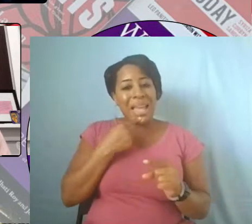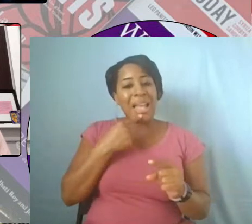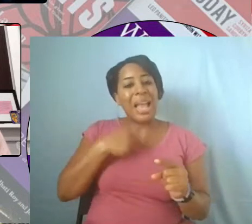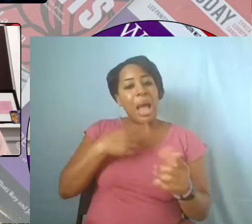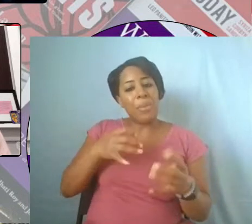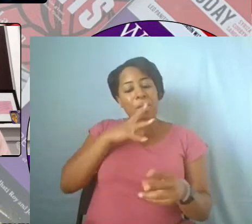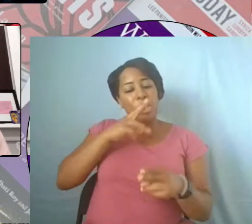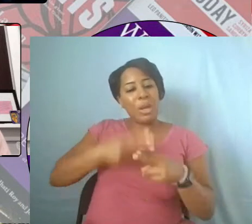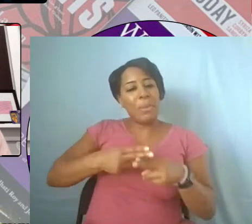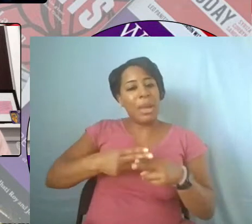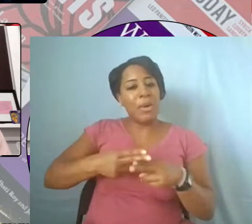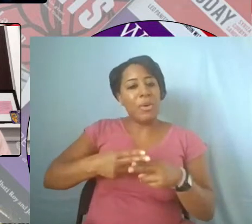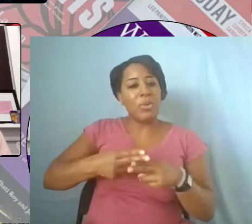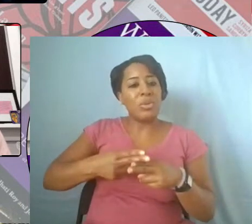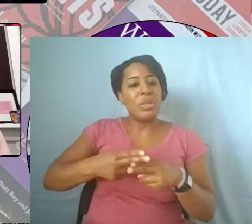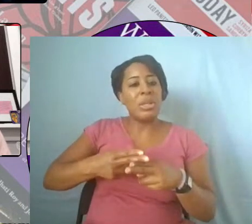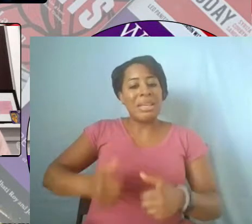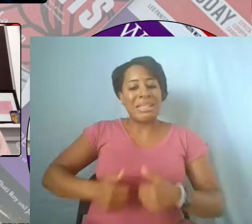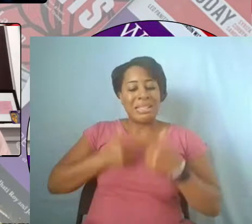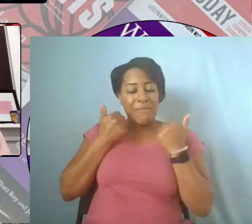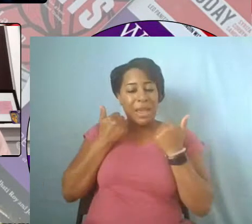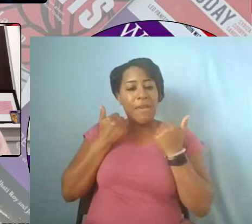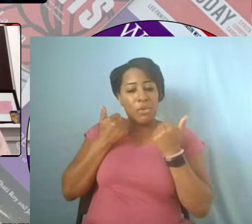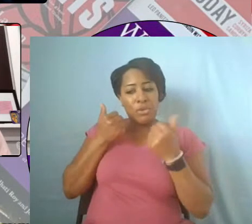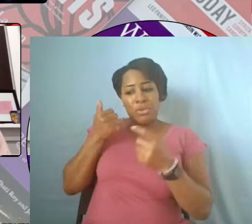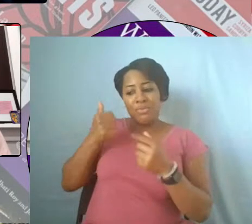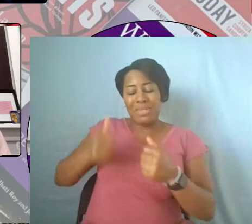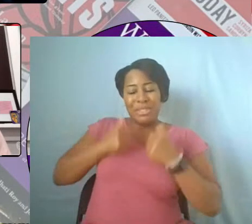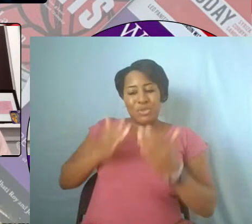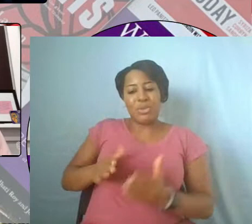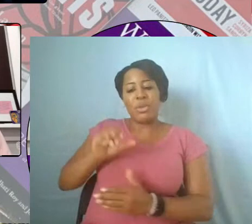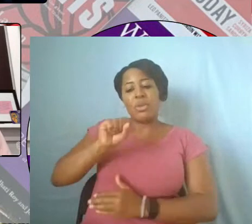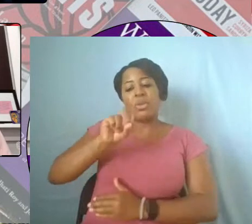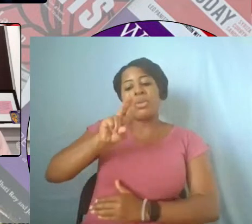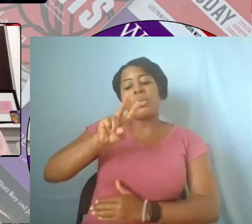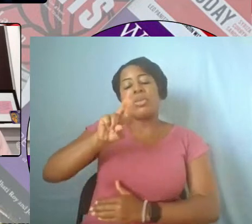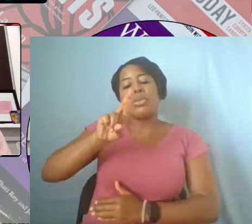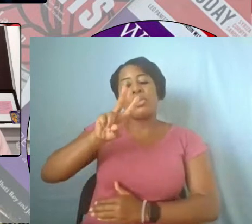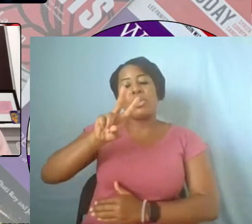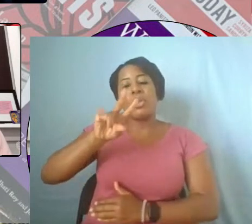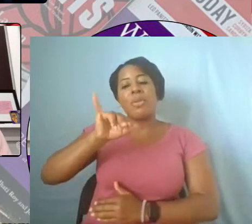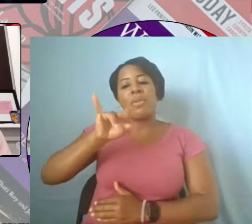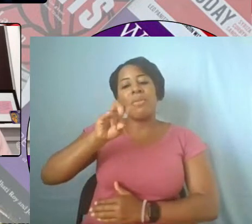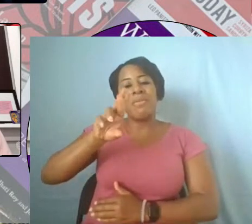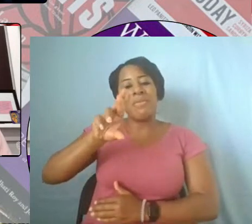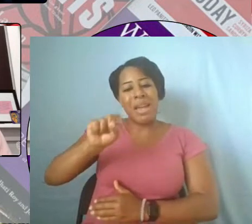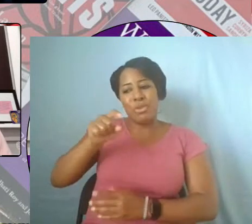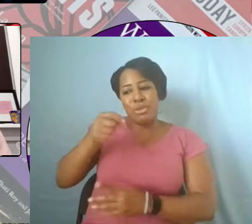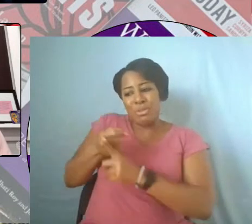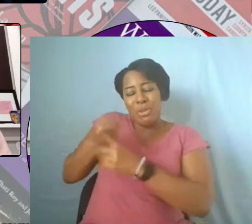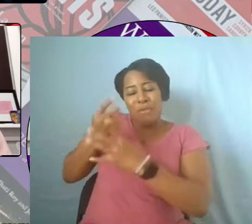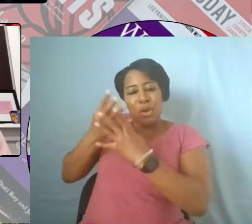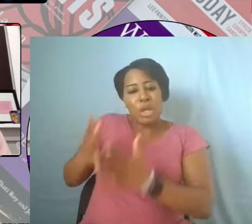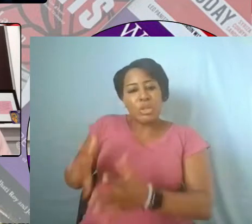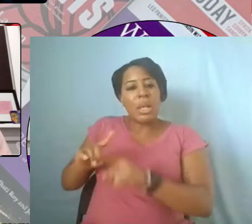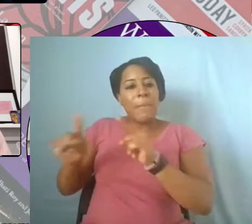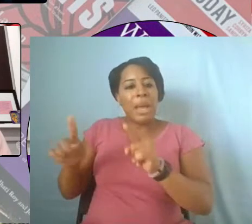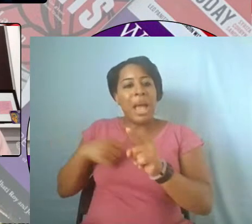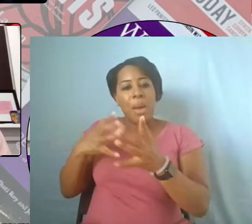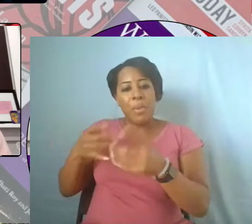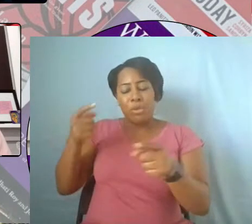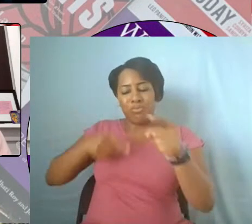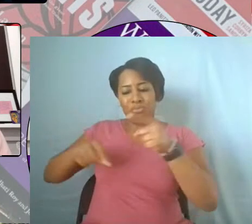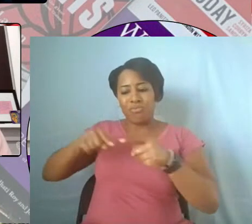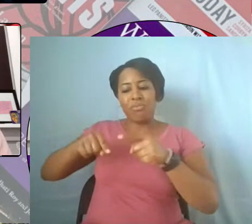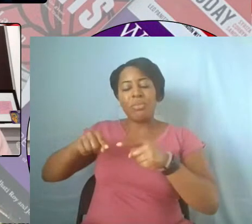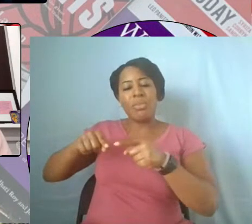a little bit about survivors that are incarcerated, but I also want to just backtrack just a tiny bit onto what our last presenter